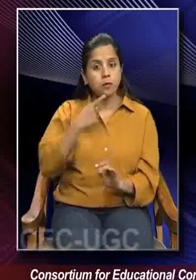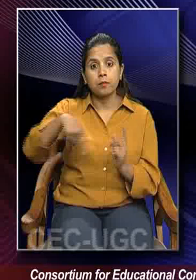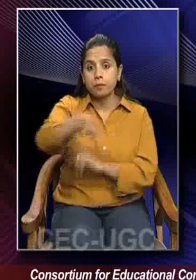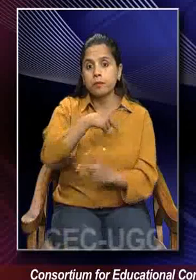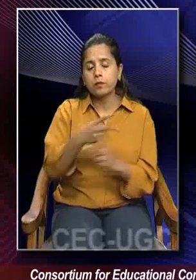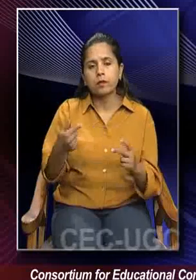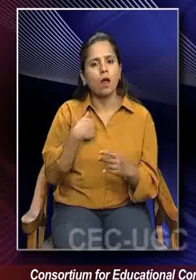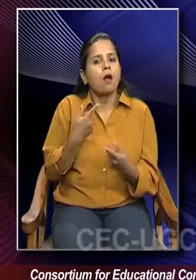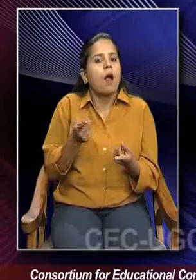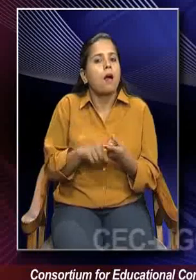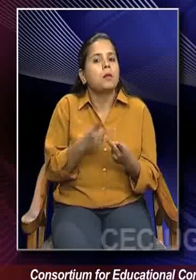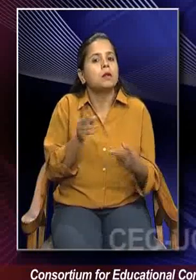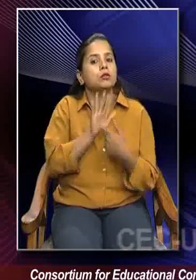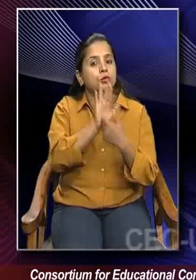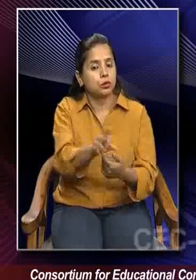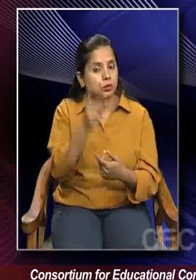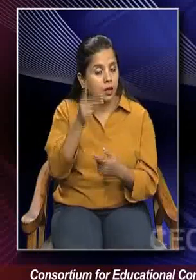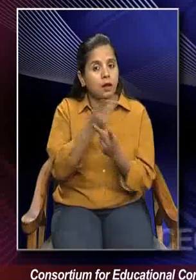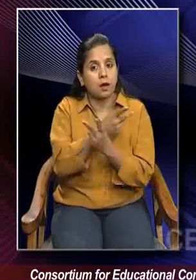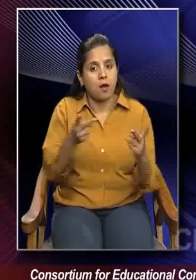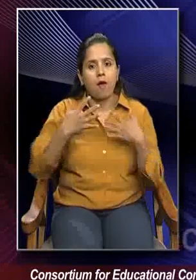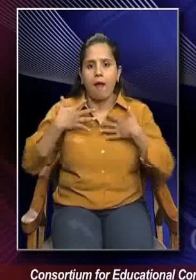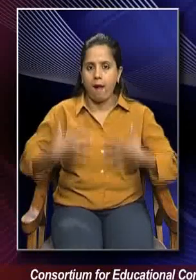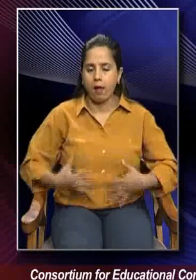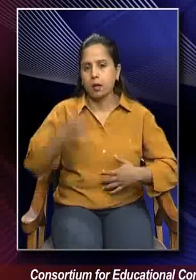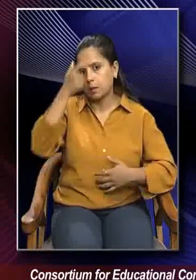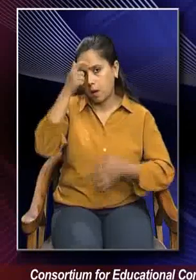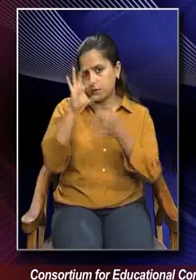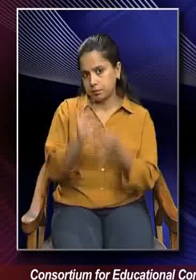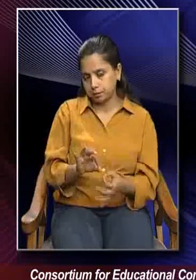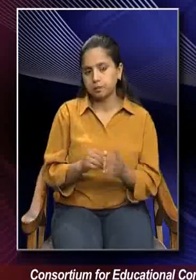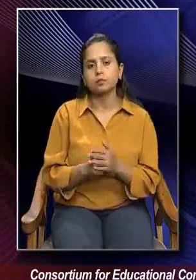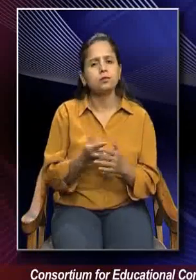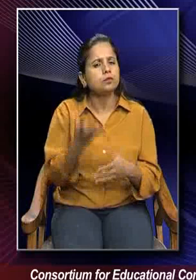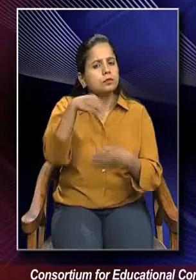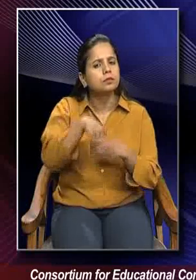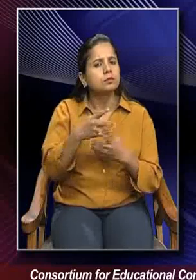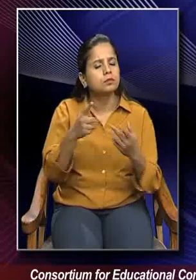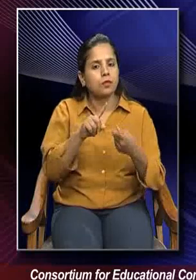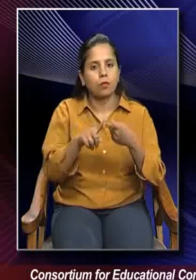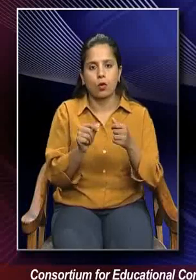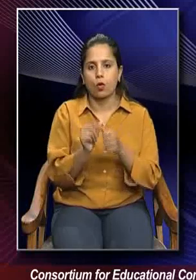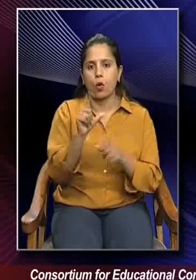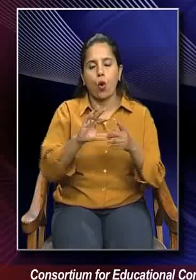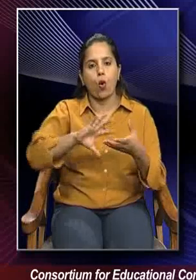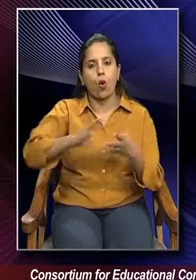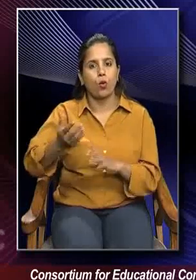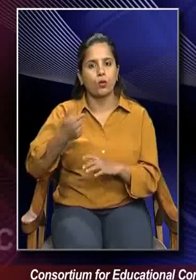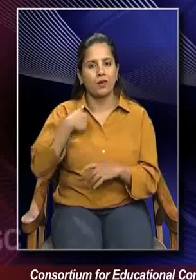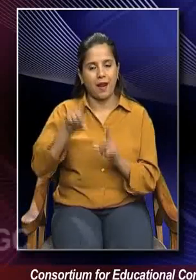the development of various health issues, including autoimmune